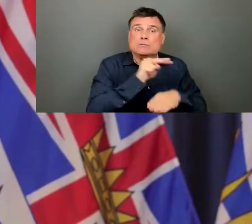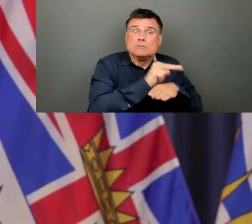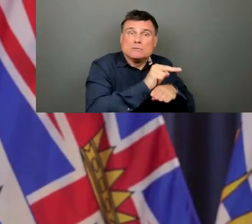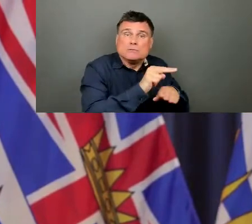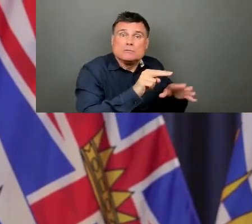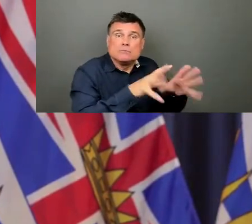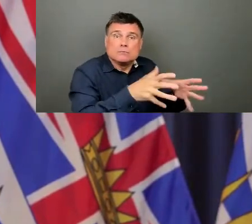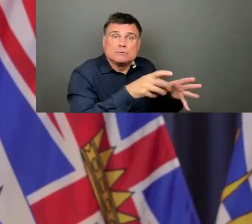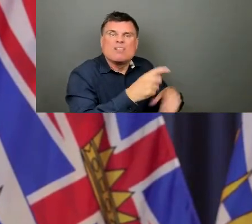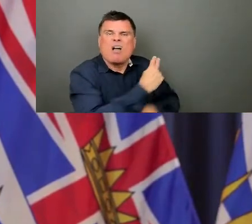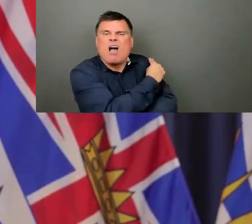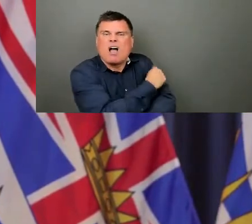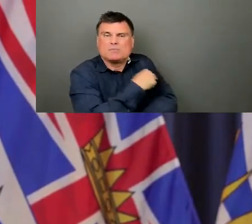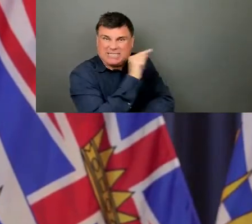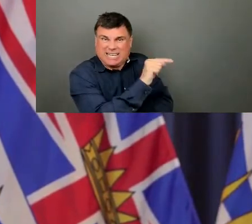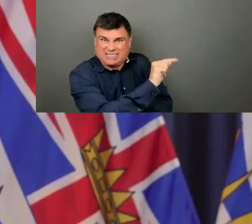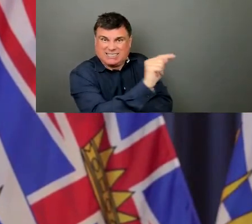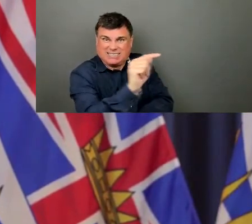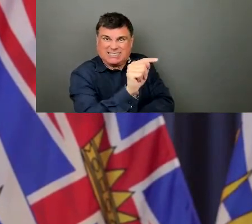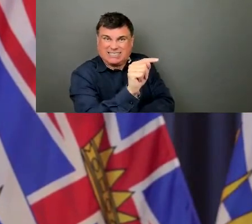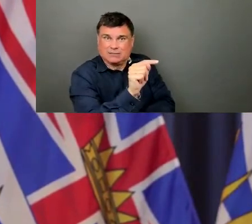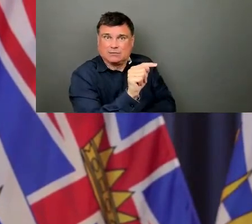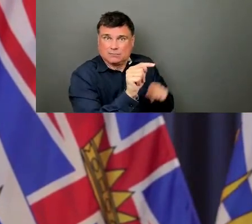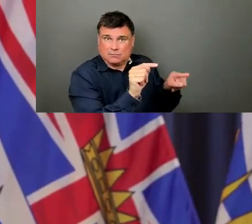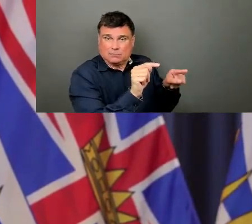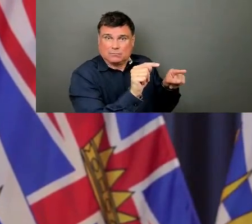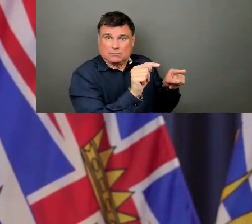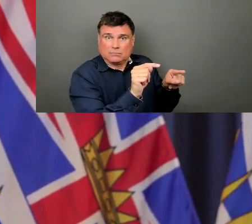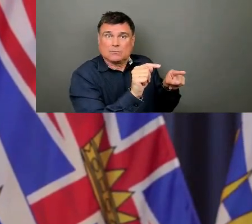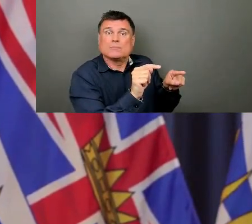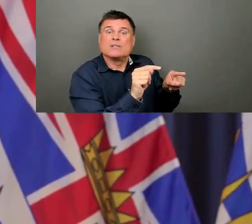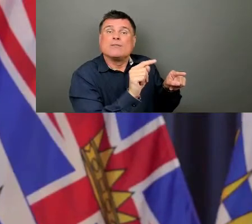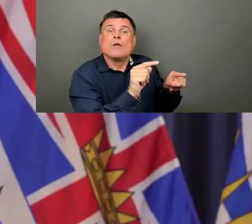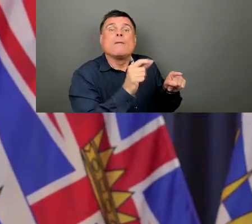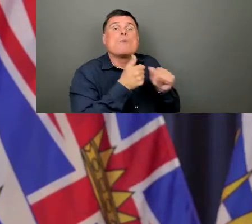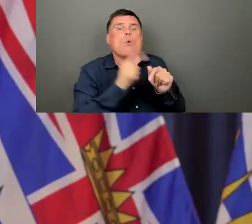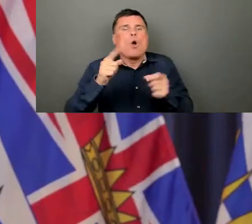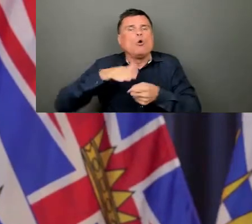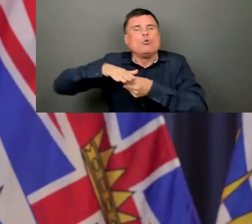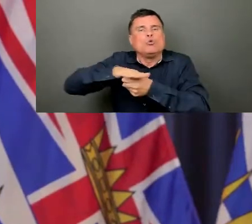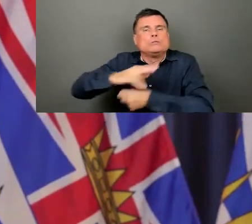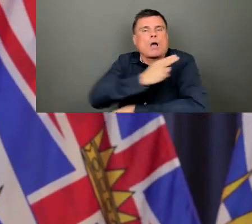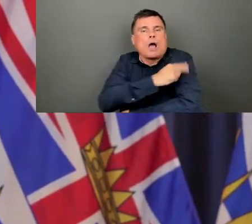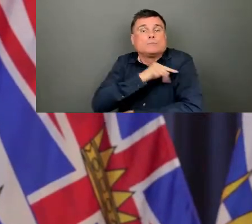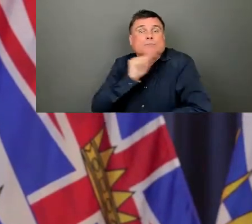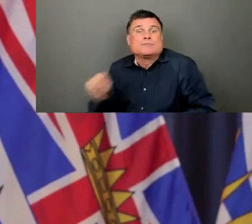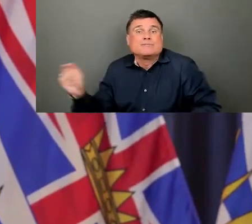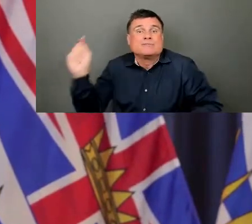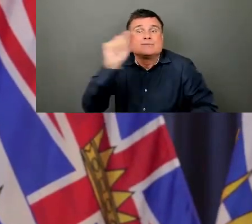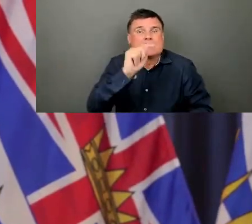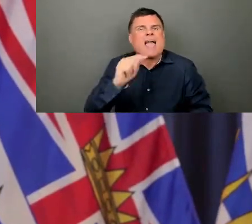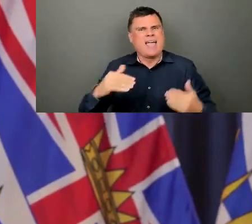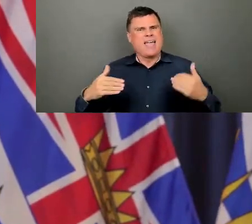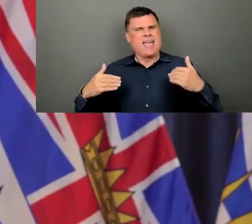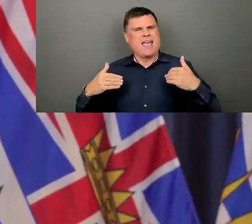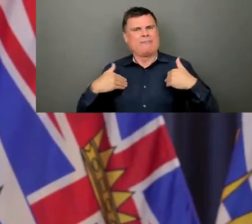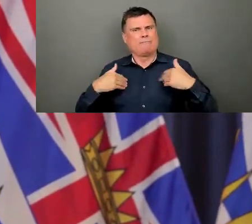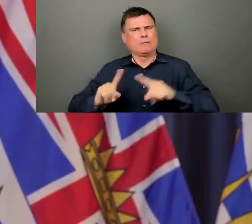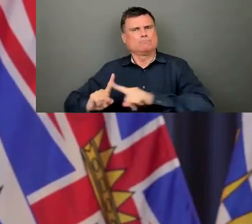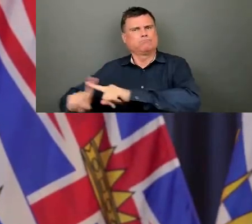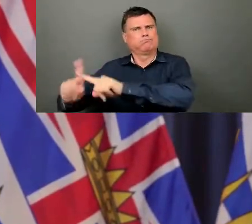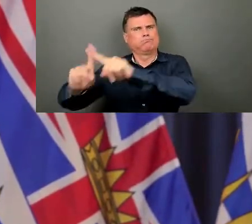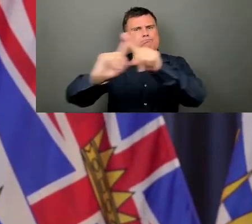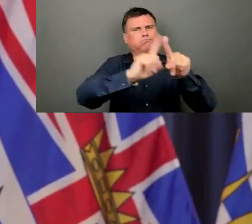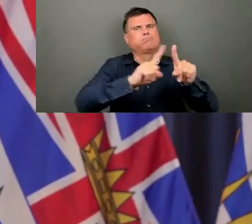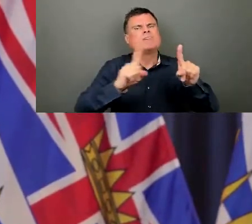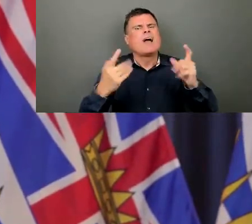call alternate level of care beds, people who are effectively either waiting for long-term care or in a form of long-term care within the hospital.